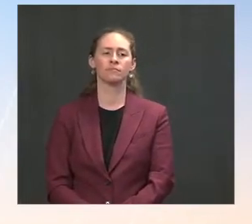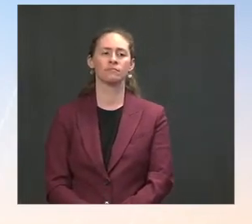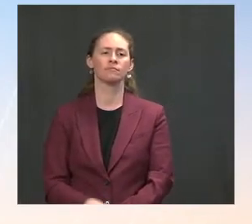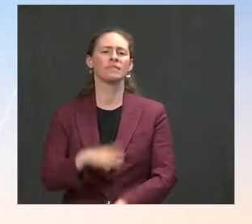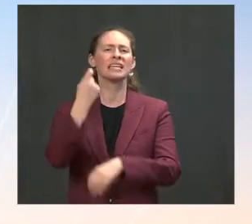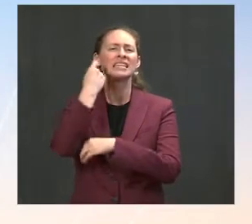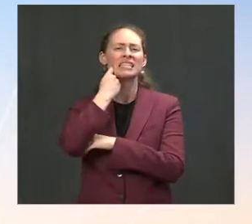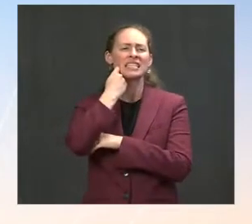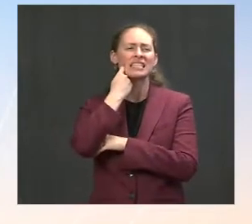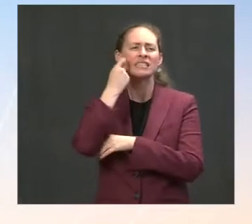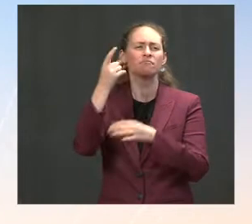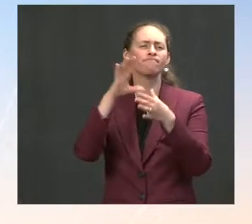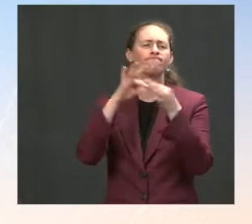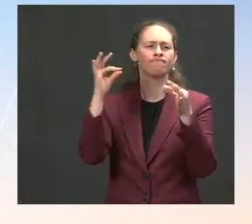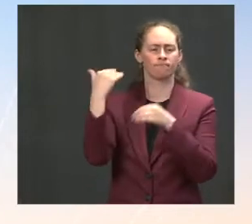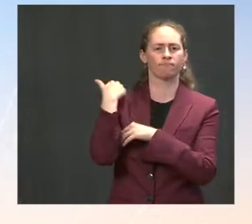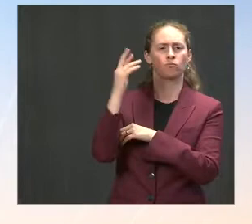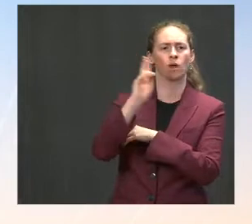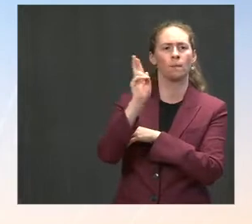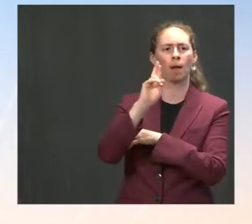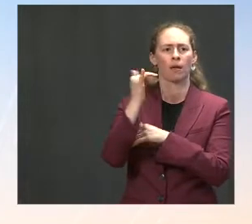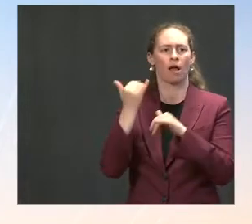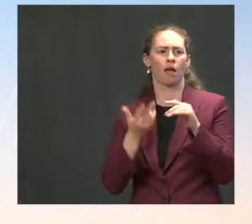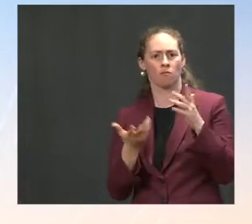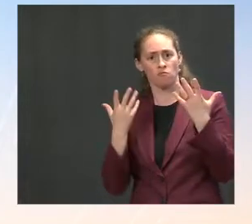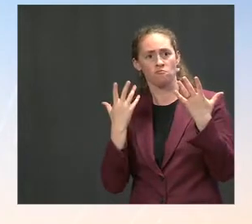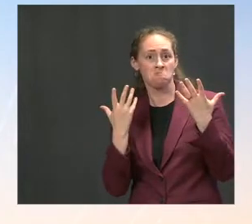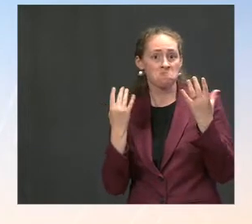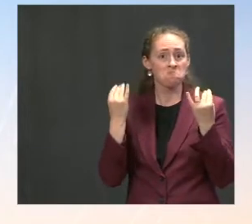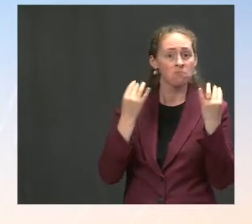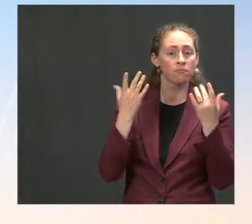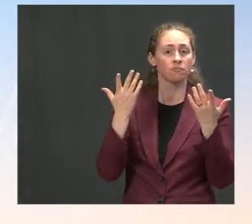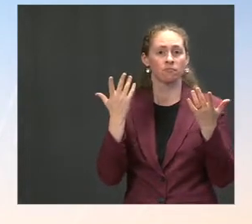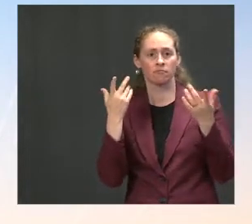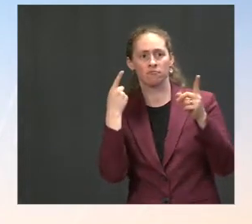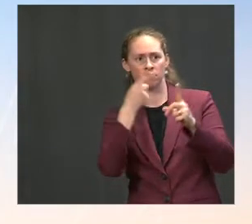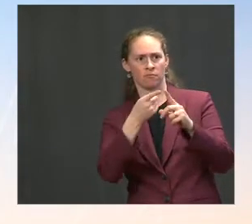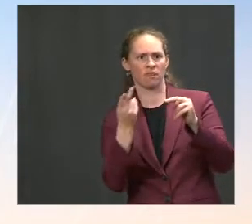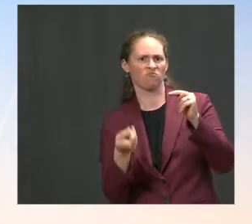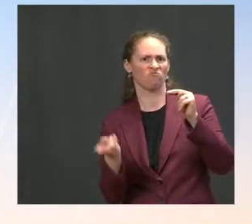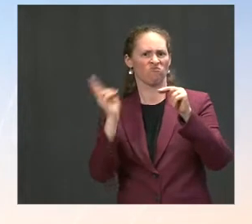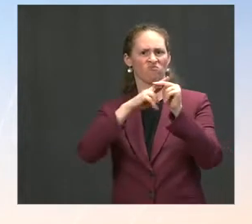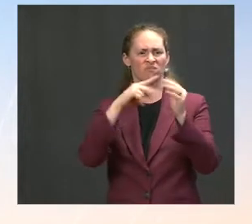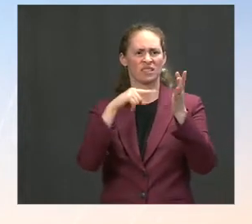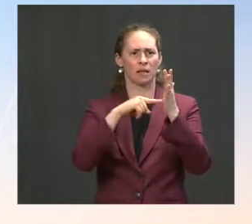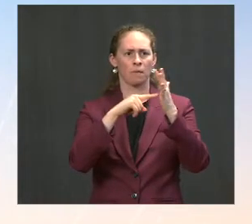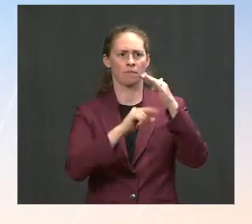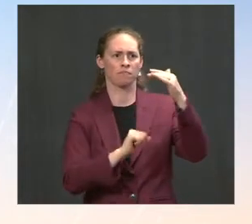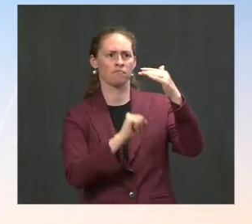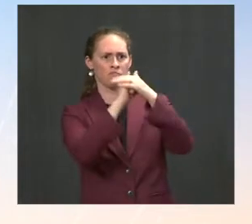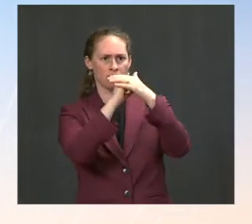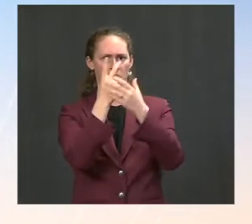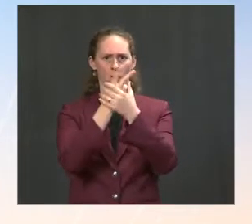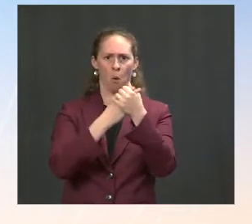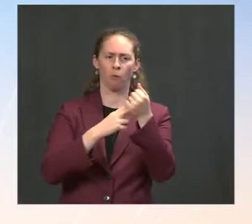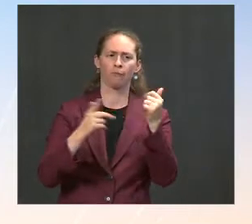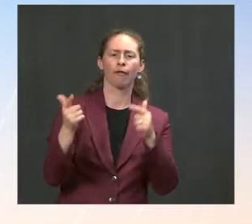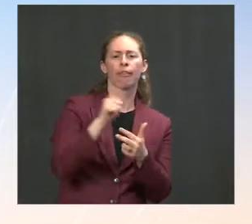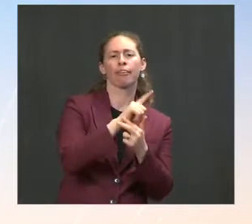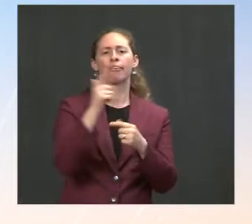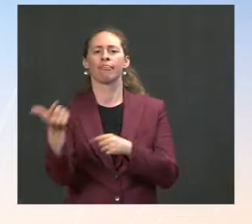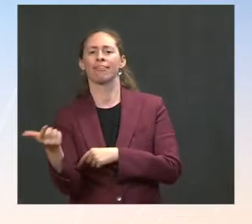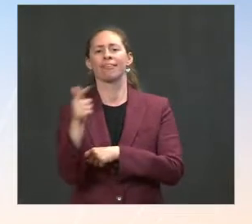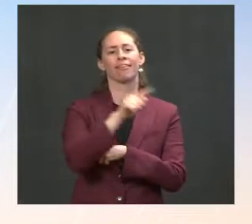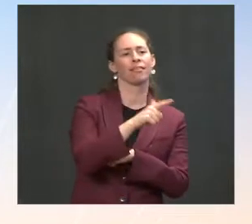Republicans had also increased the debt ceiling, and certainly, spending has been bipartisan for many years. I'm wondering what the president's